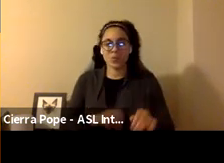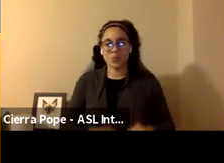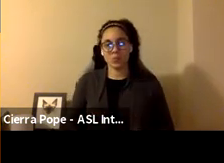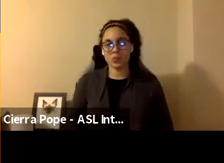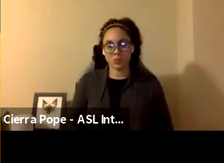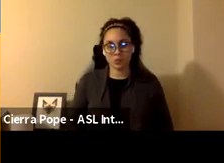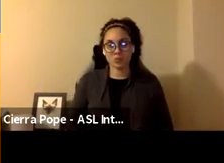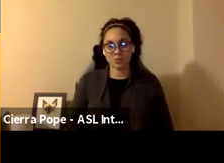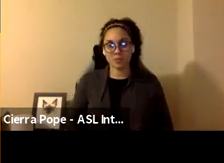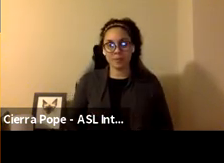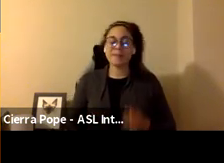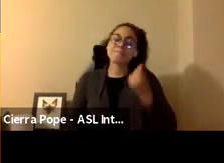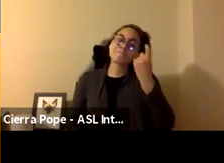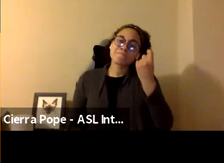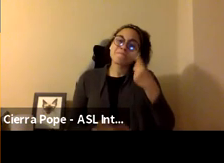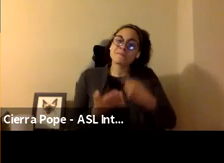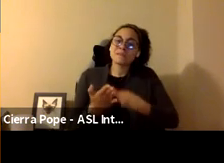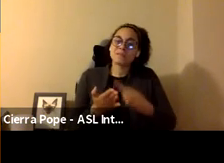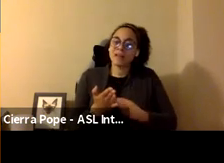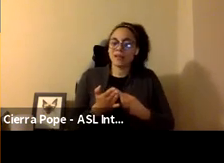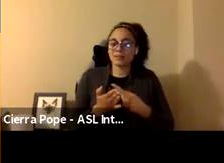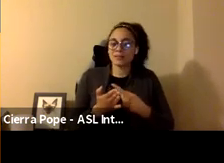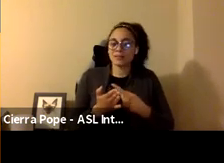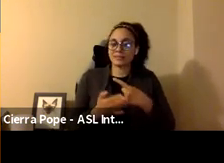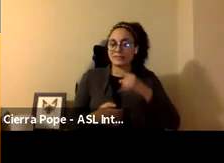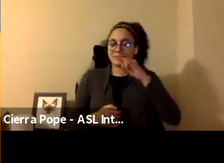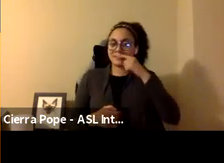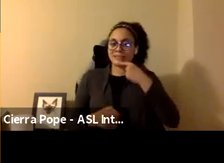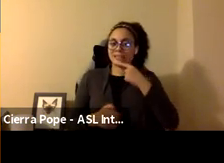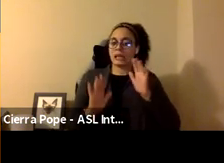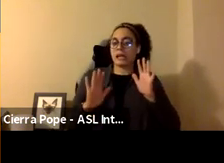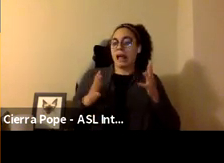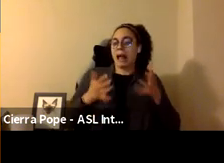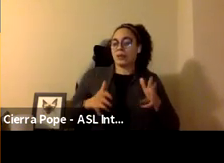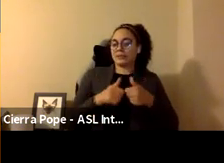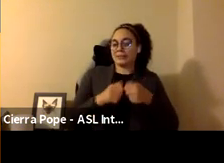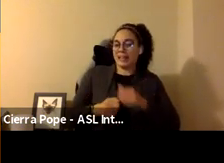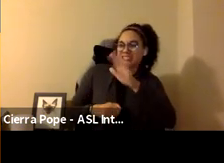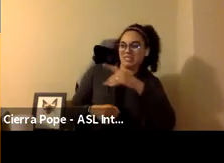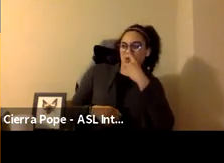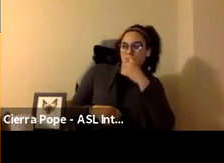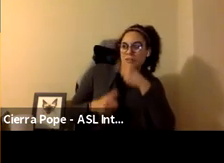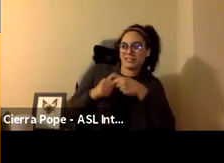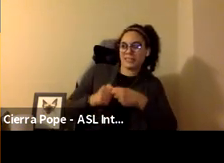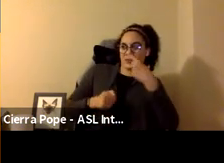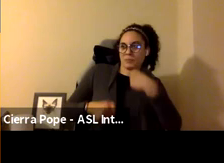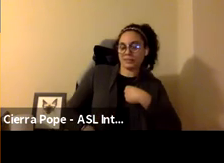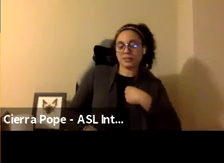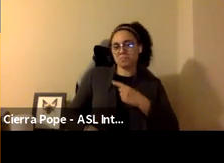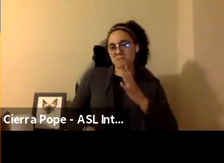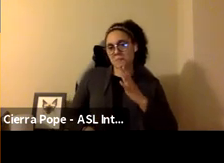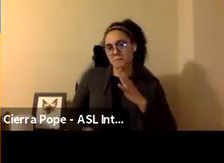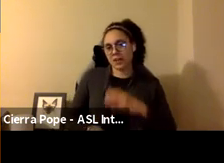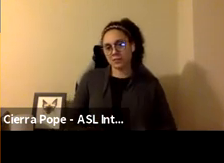Although I will say sometimes they might say, yeah, I don't want to text them. Could you text them for me? That's fine too, but